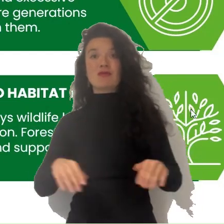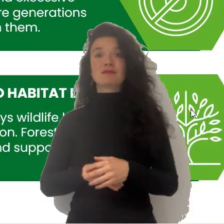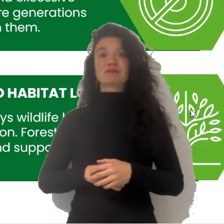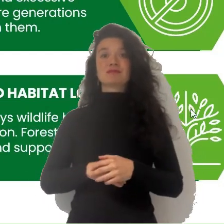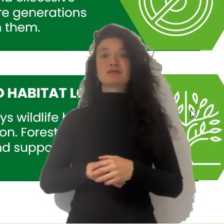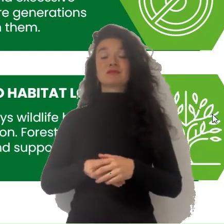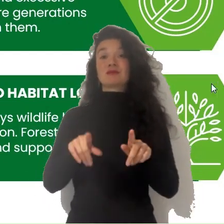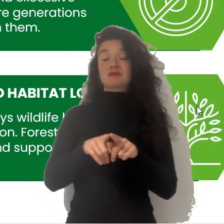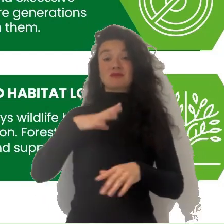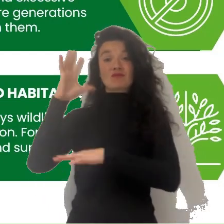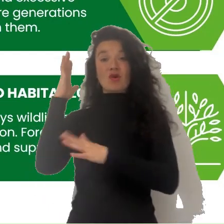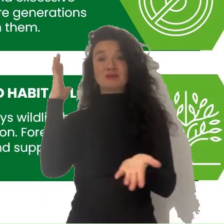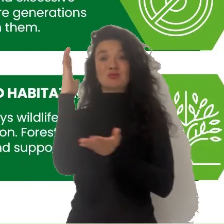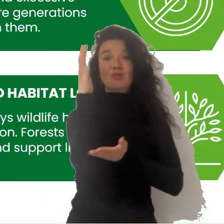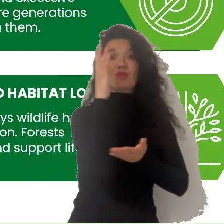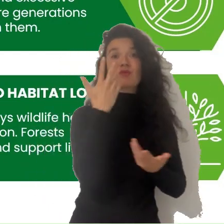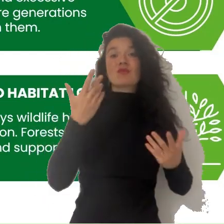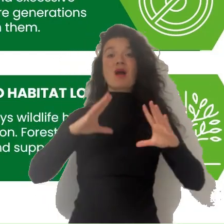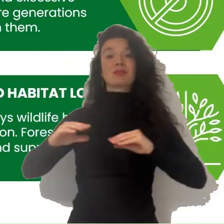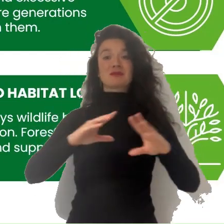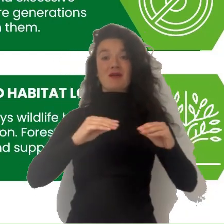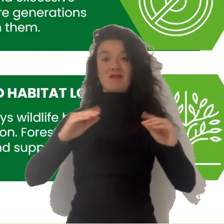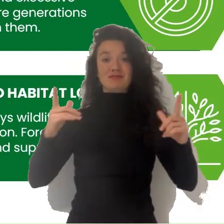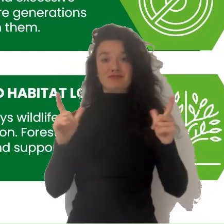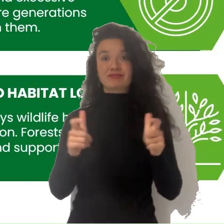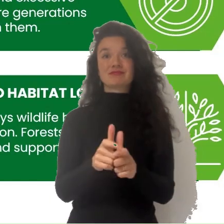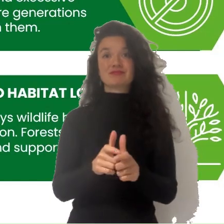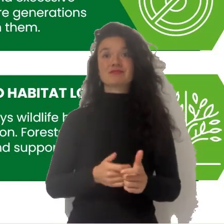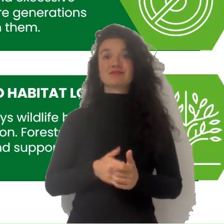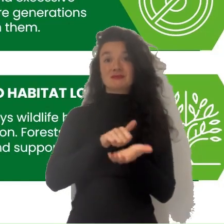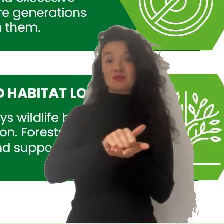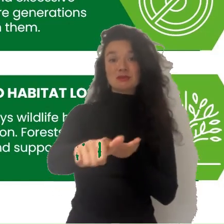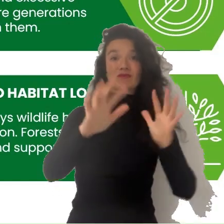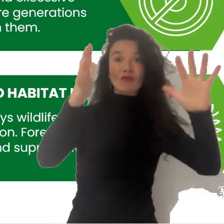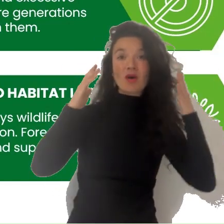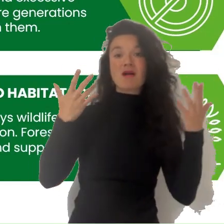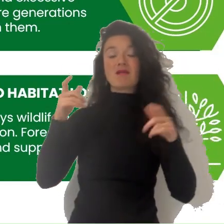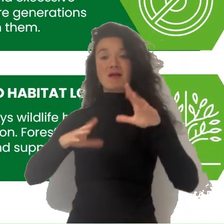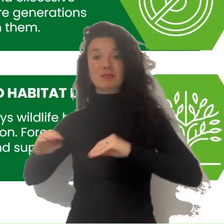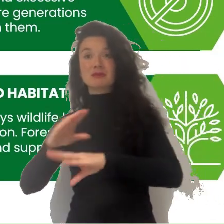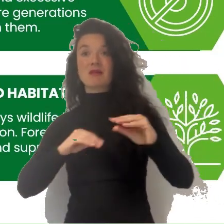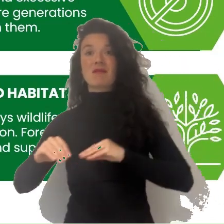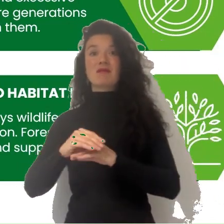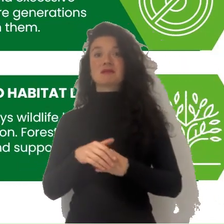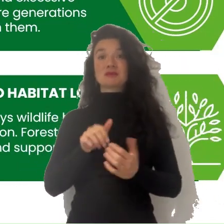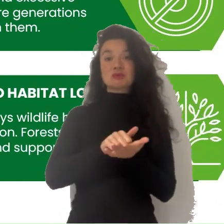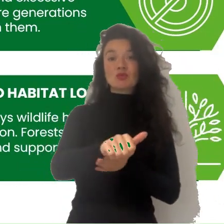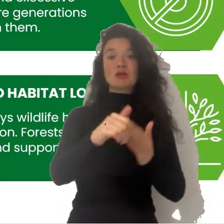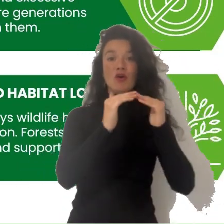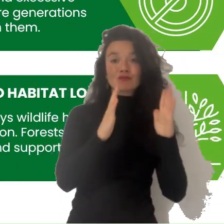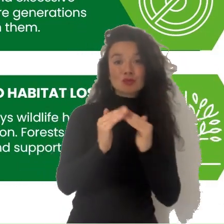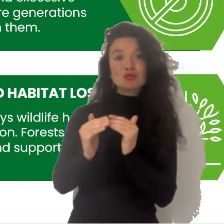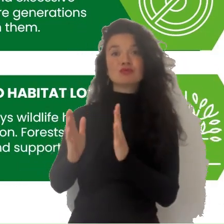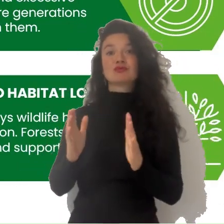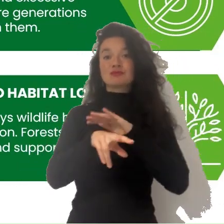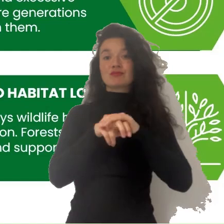have the deforestation and habitat loss, which basically by clearing forests and habitats, destroy